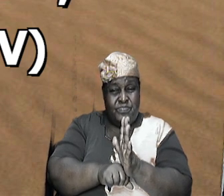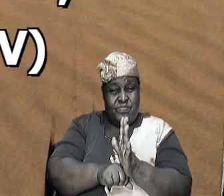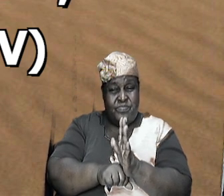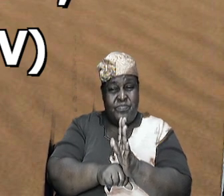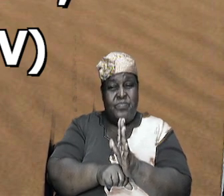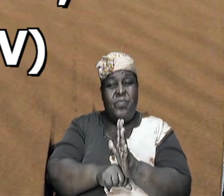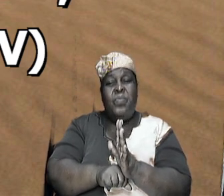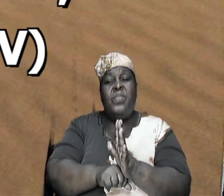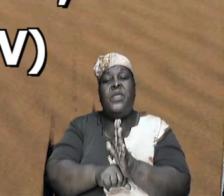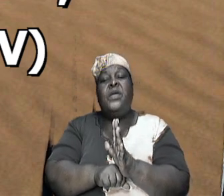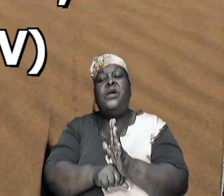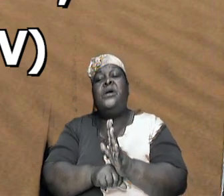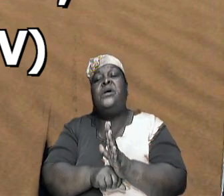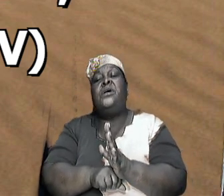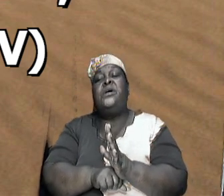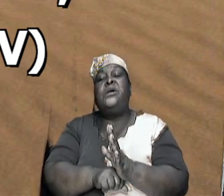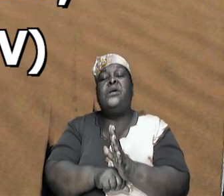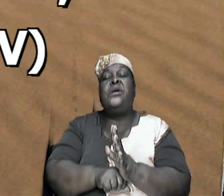right?